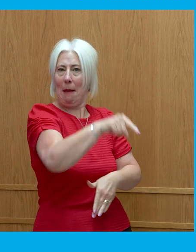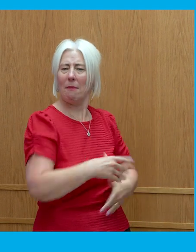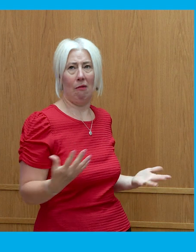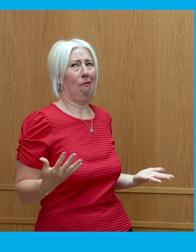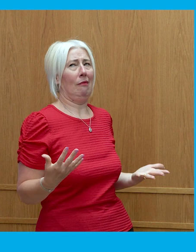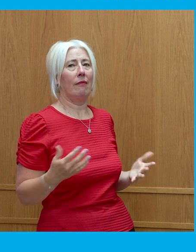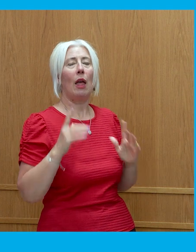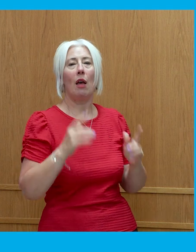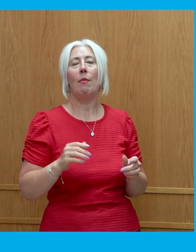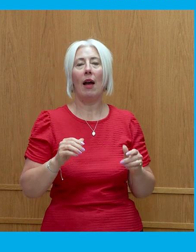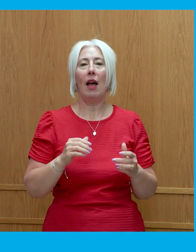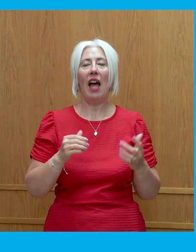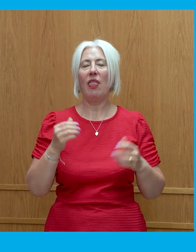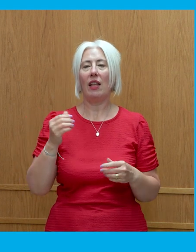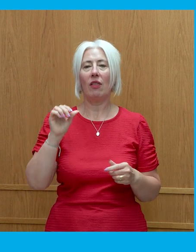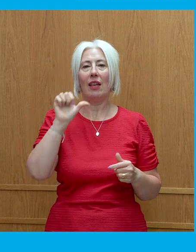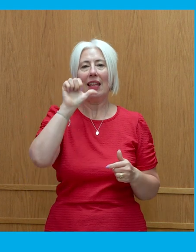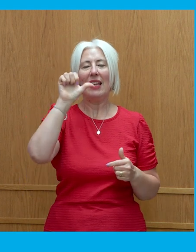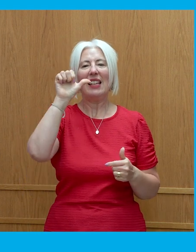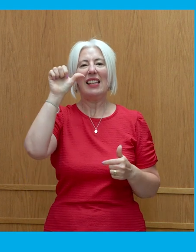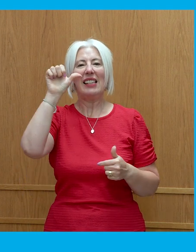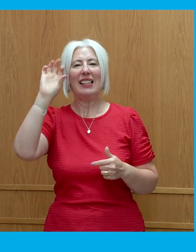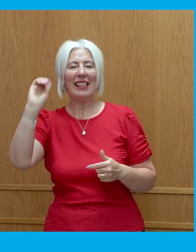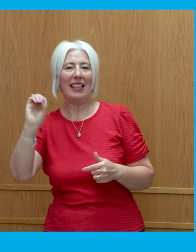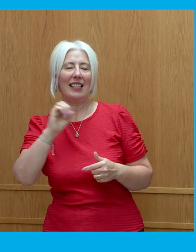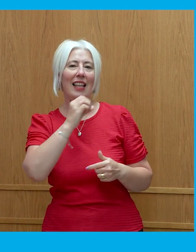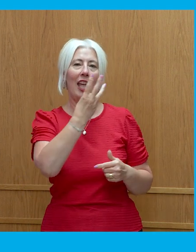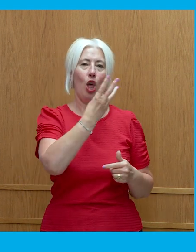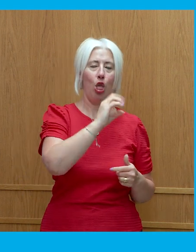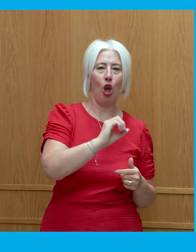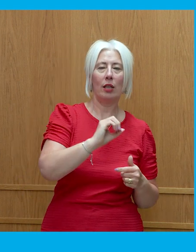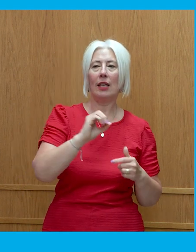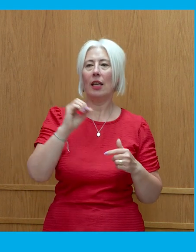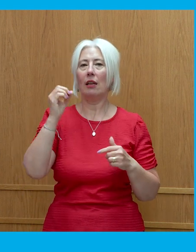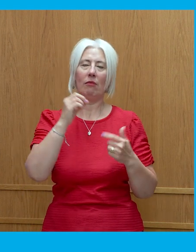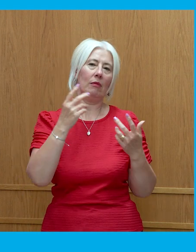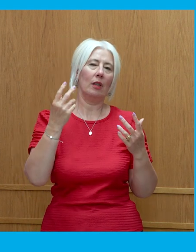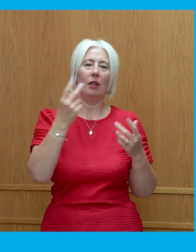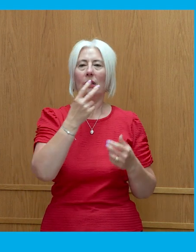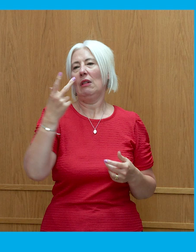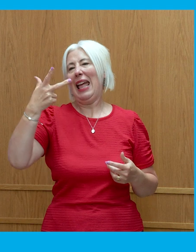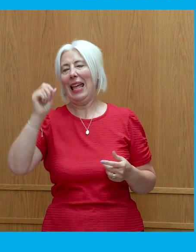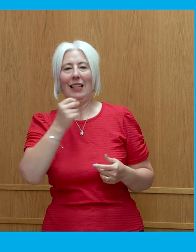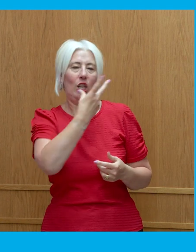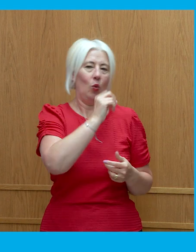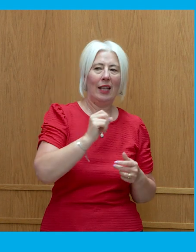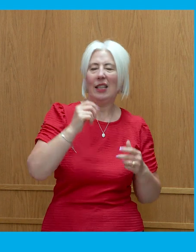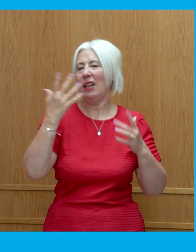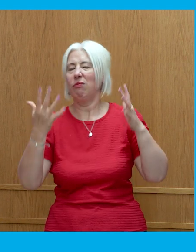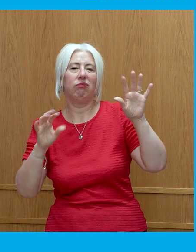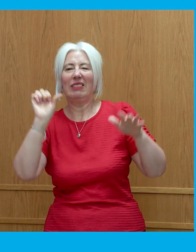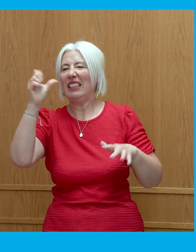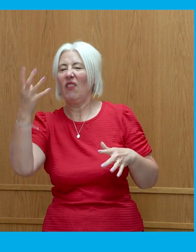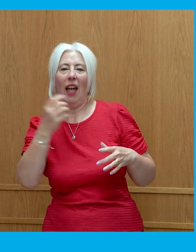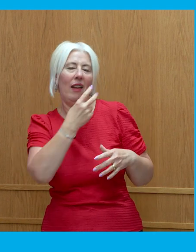I think the 60, 30, 10 is maybe it's 55, 25, 20. But I do think